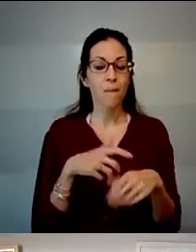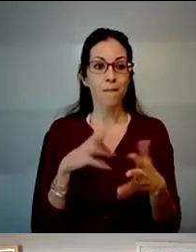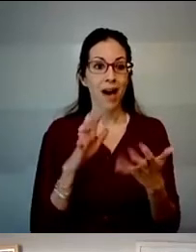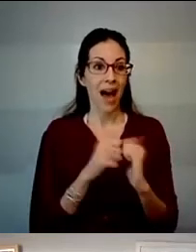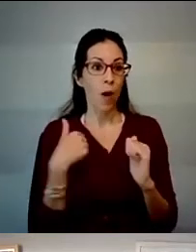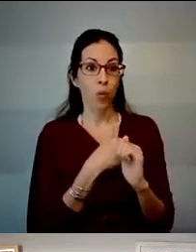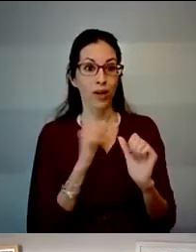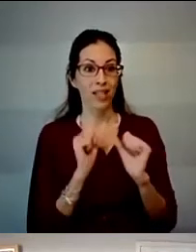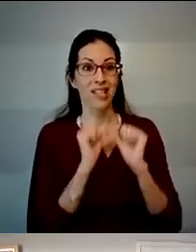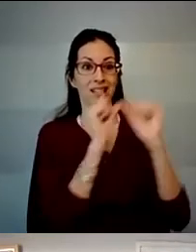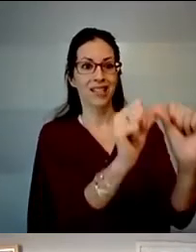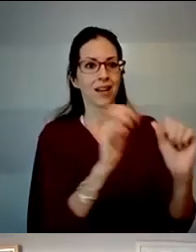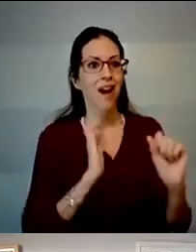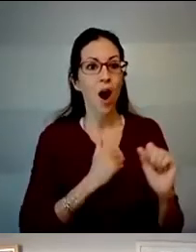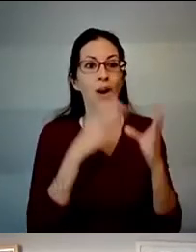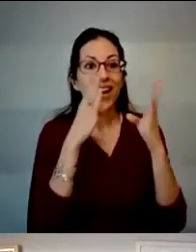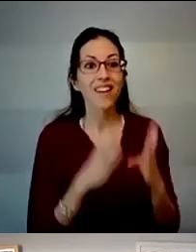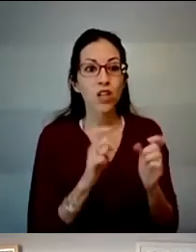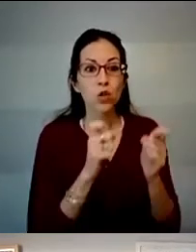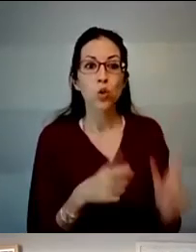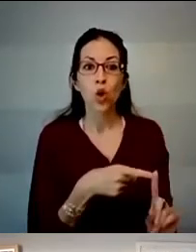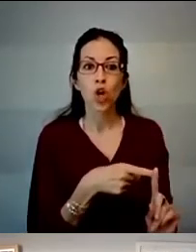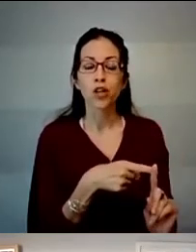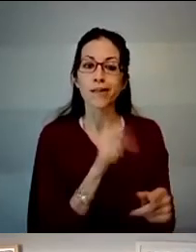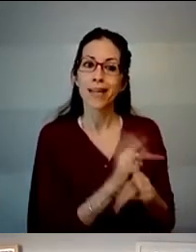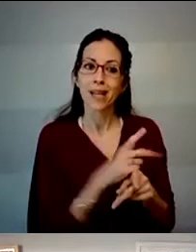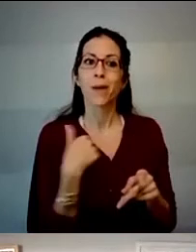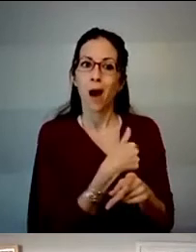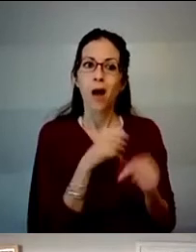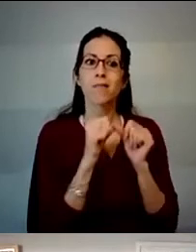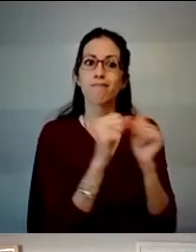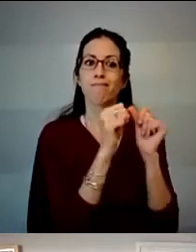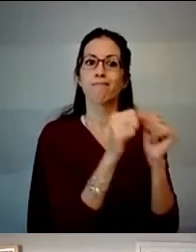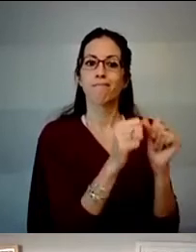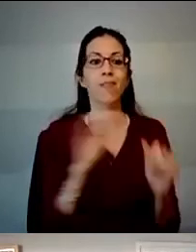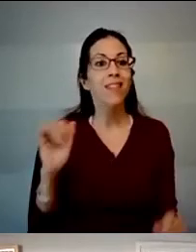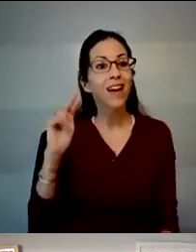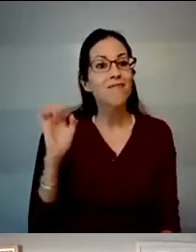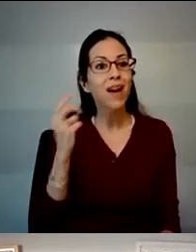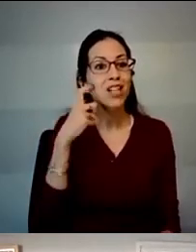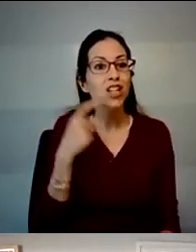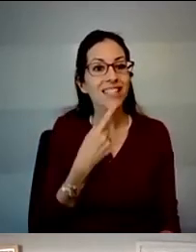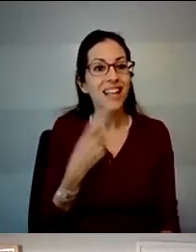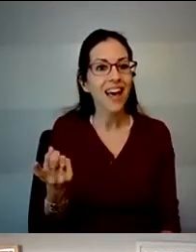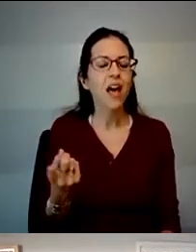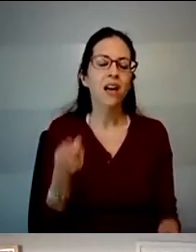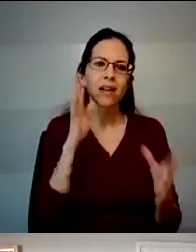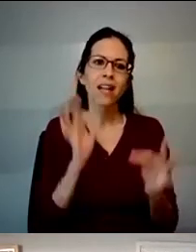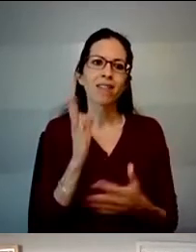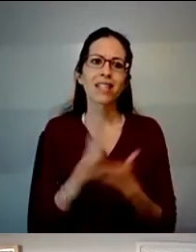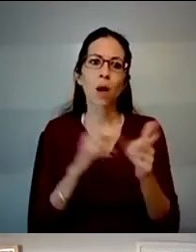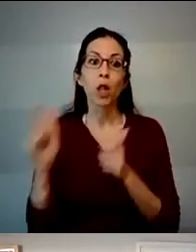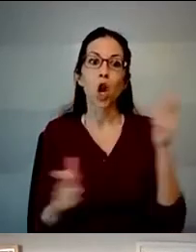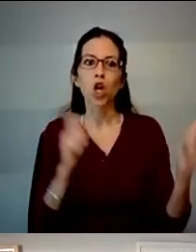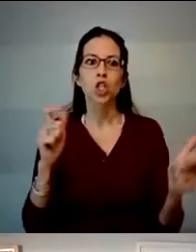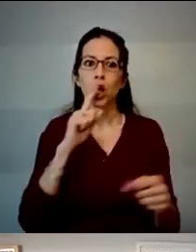Walker. They were much less likely, and while, as Megan said, there were definitely, you know, some larger pledges where,